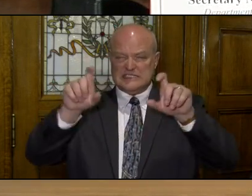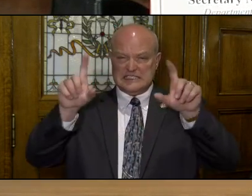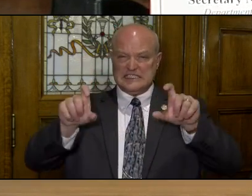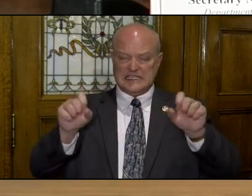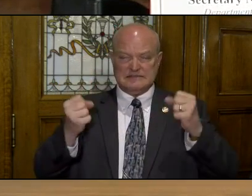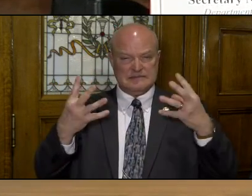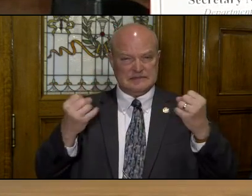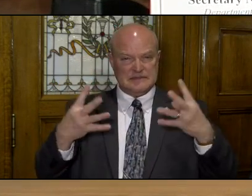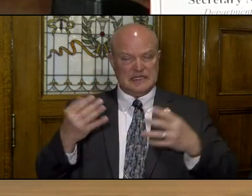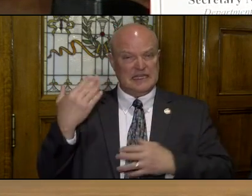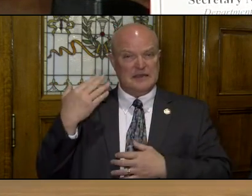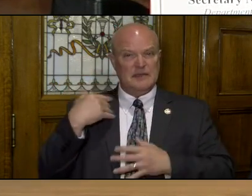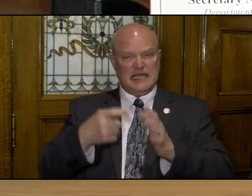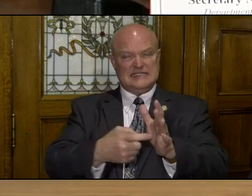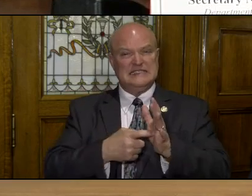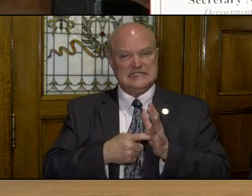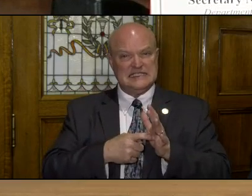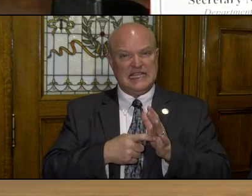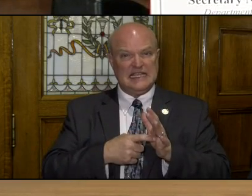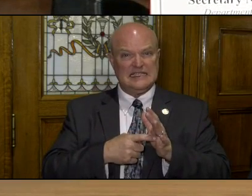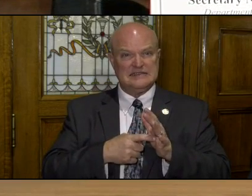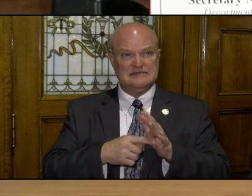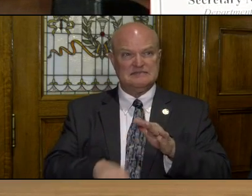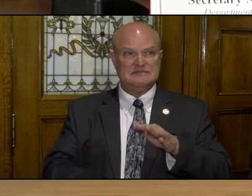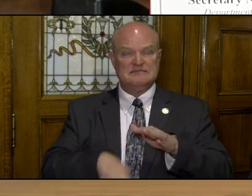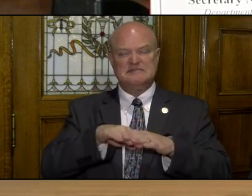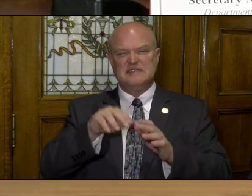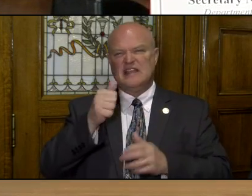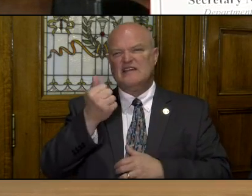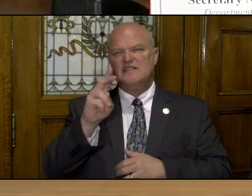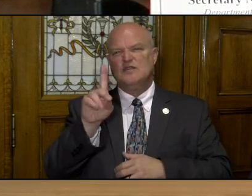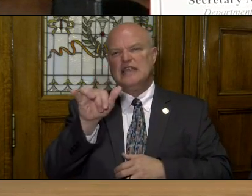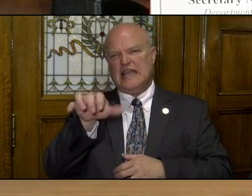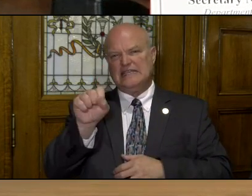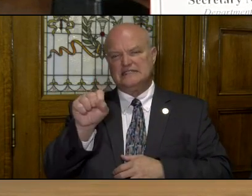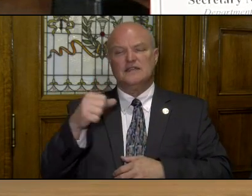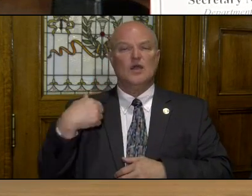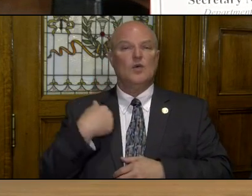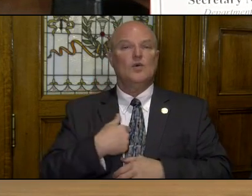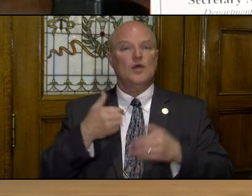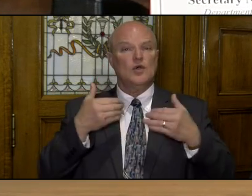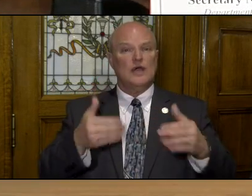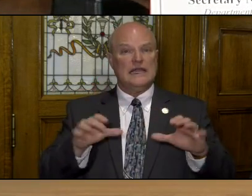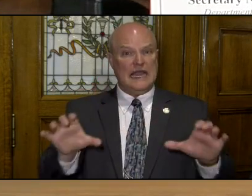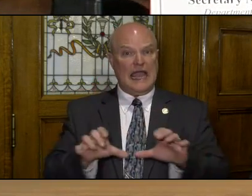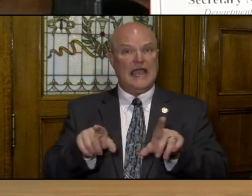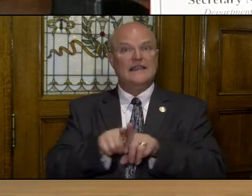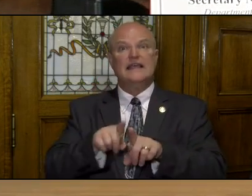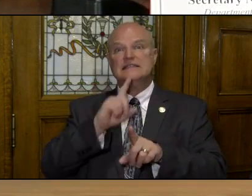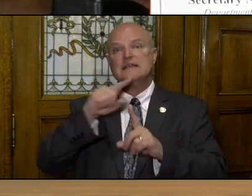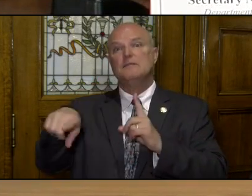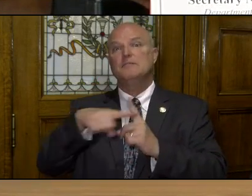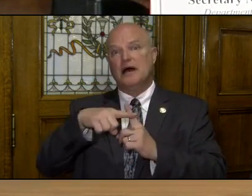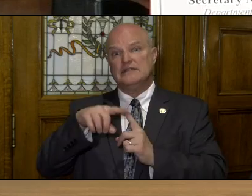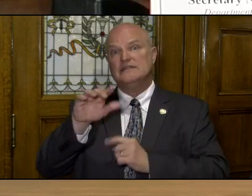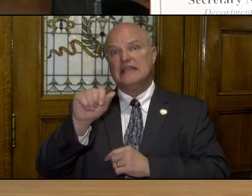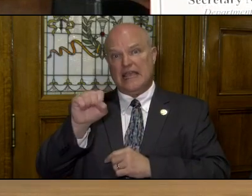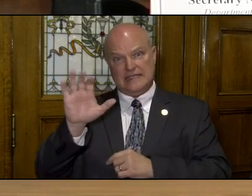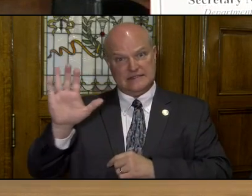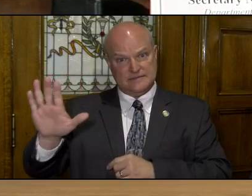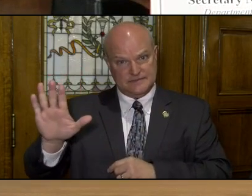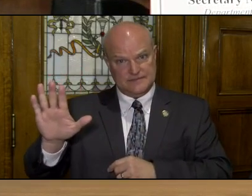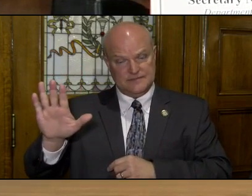testing. In the past, it's taken sometimes a few days. We're going to go ahead and act as if it's a true